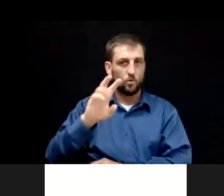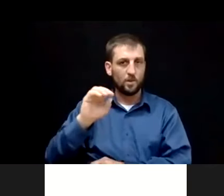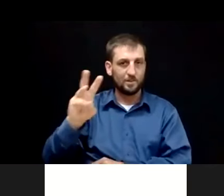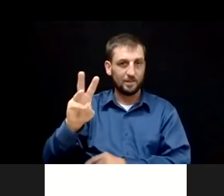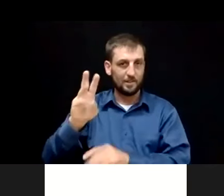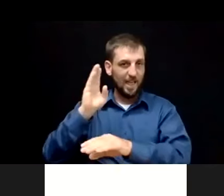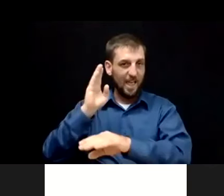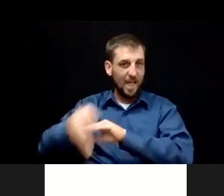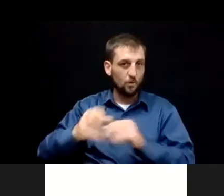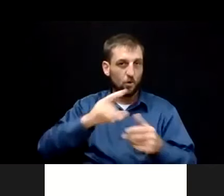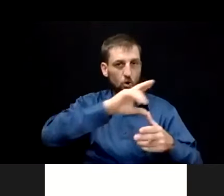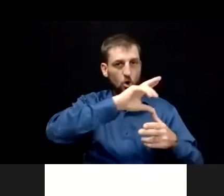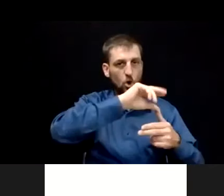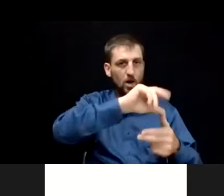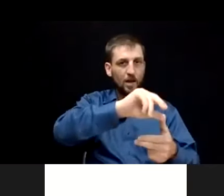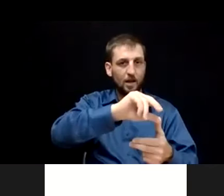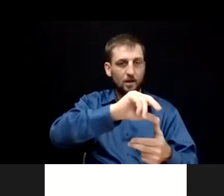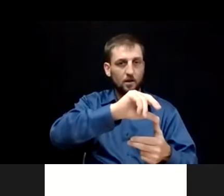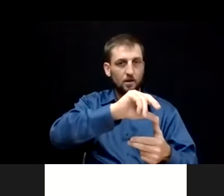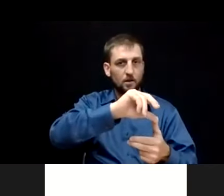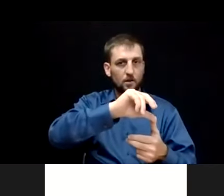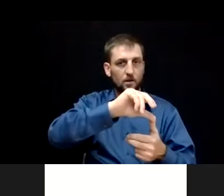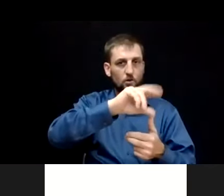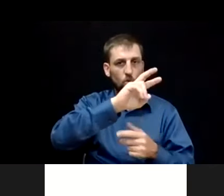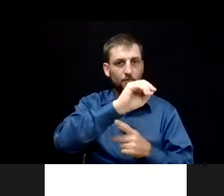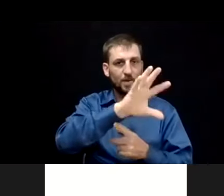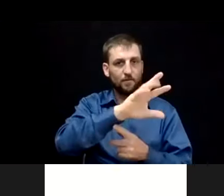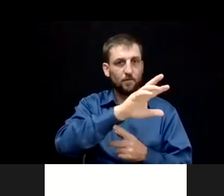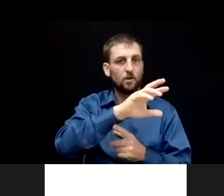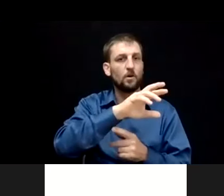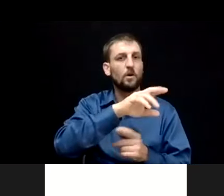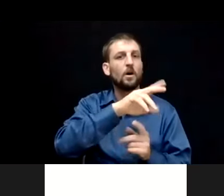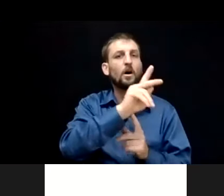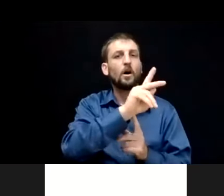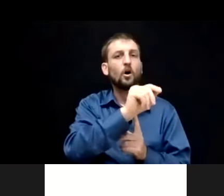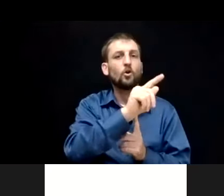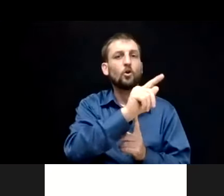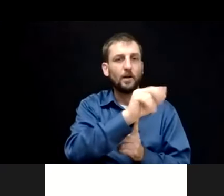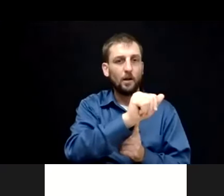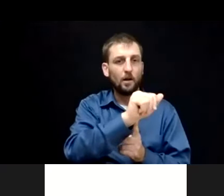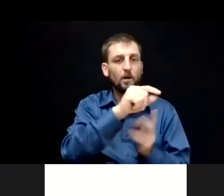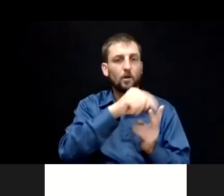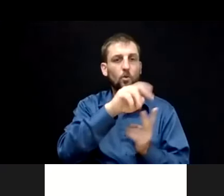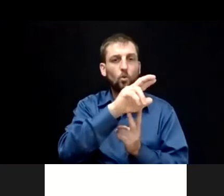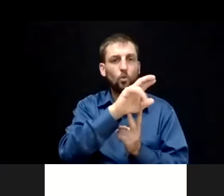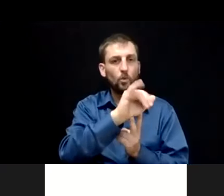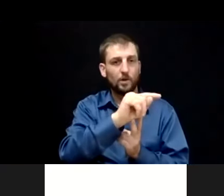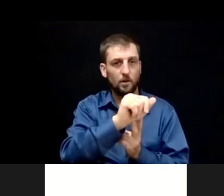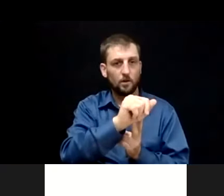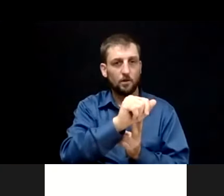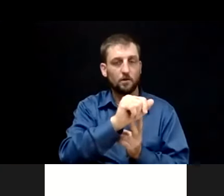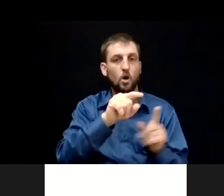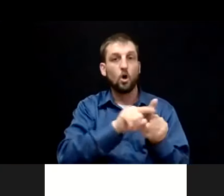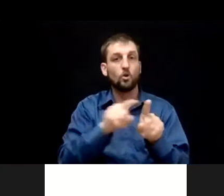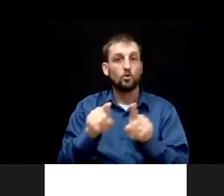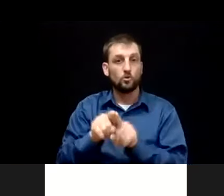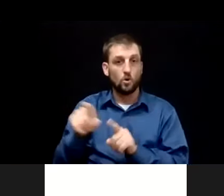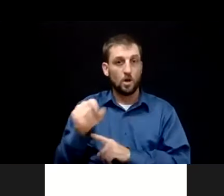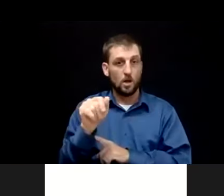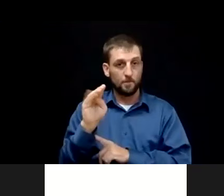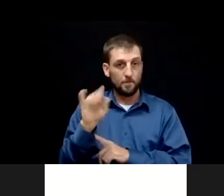2005 hurricanes Katrina and Rita. She is also a board member for